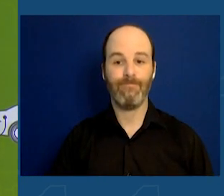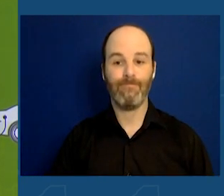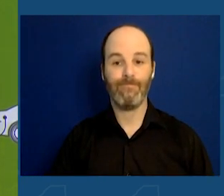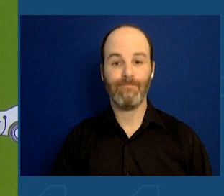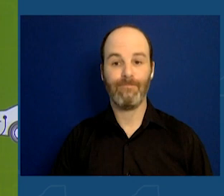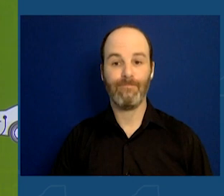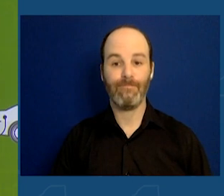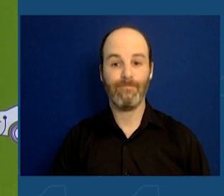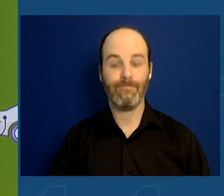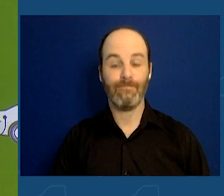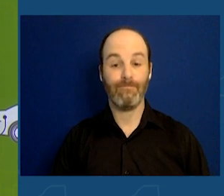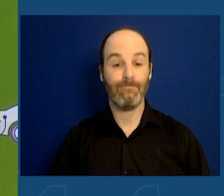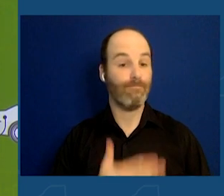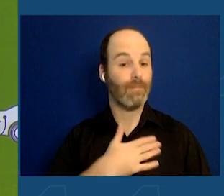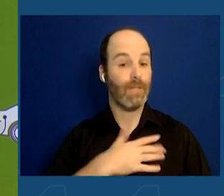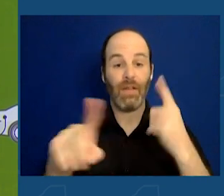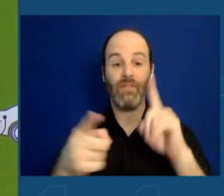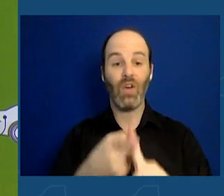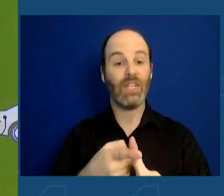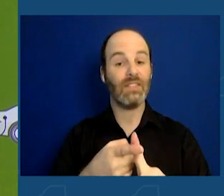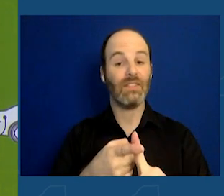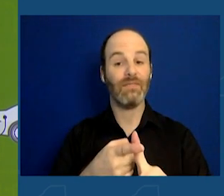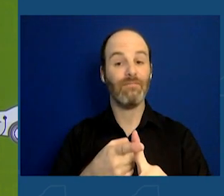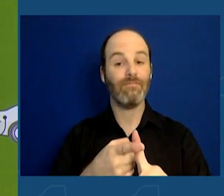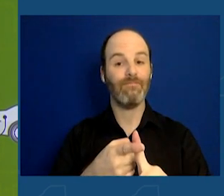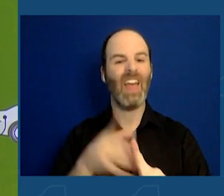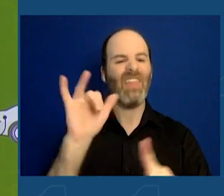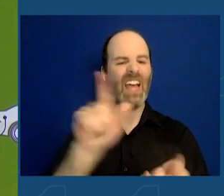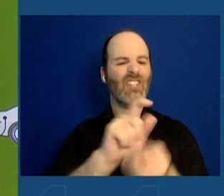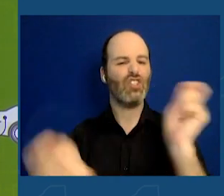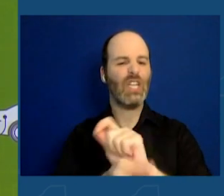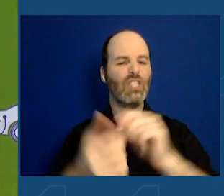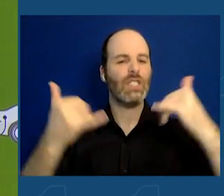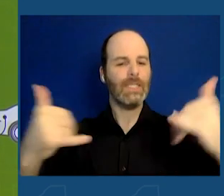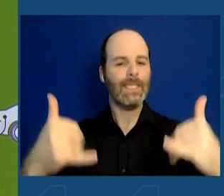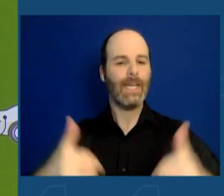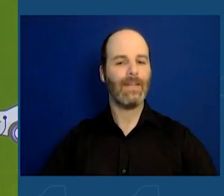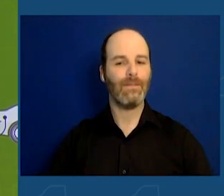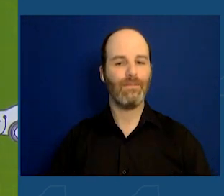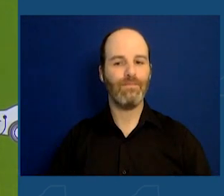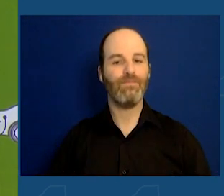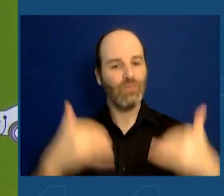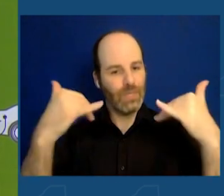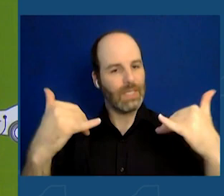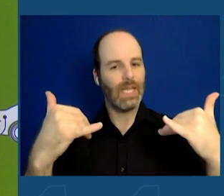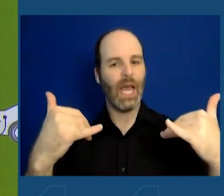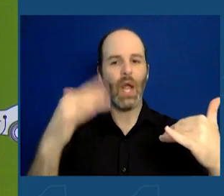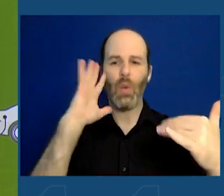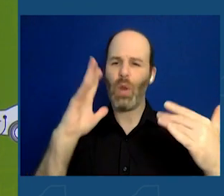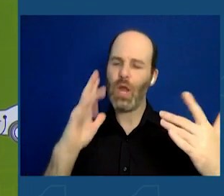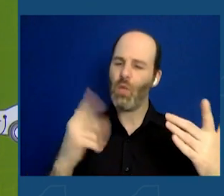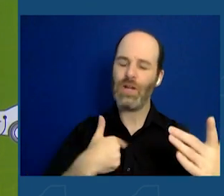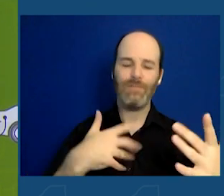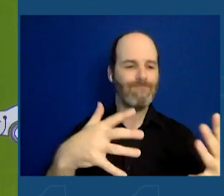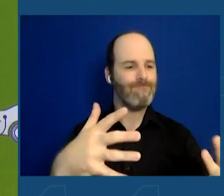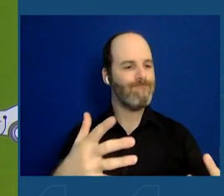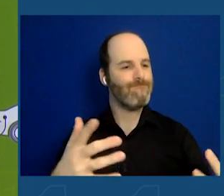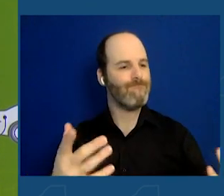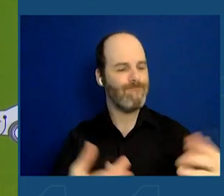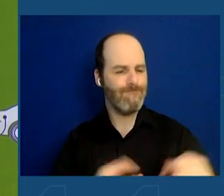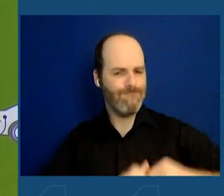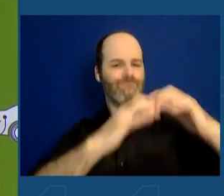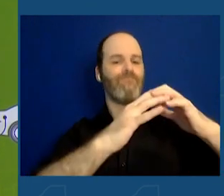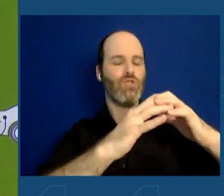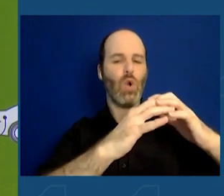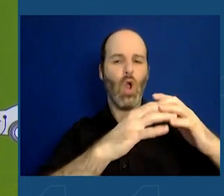My friends, that changes today. Today we're going to take back our community, take back our